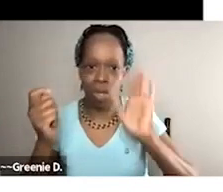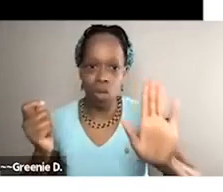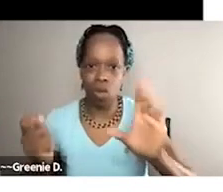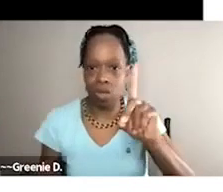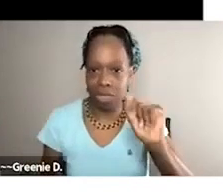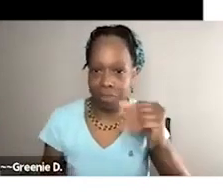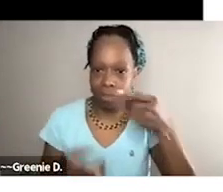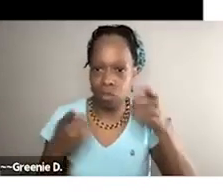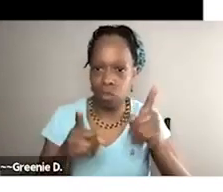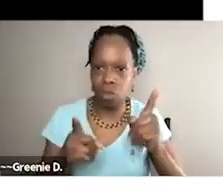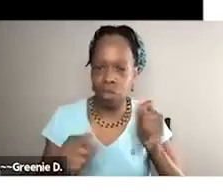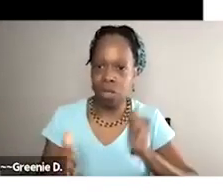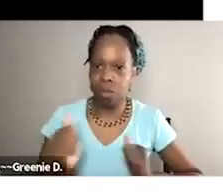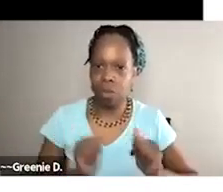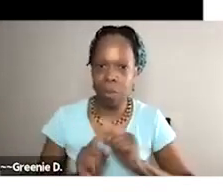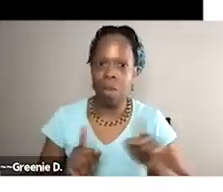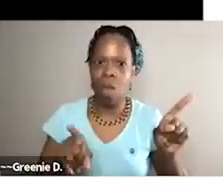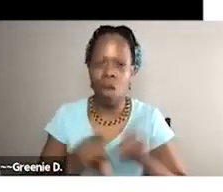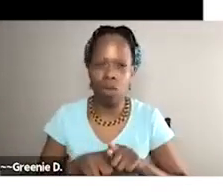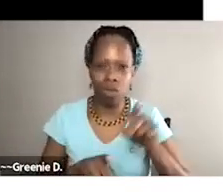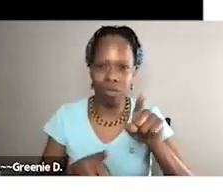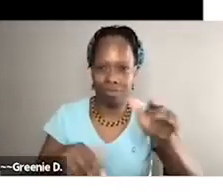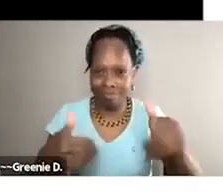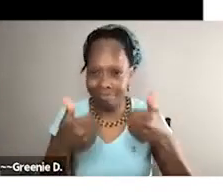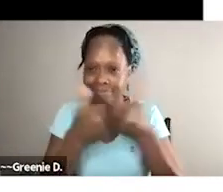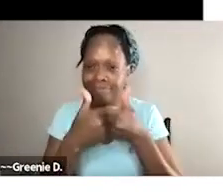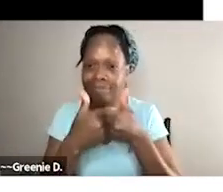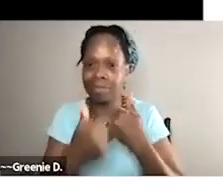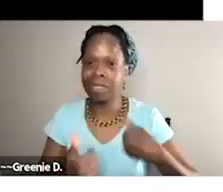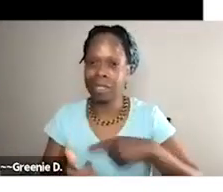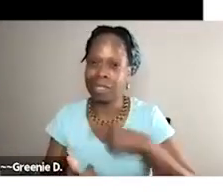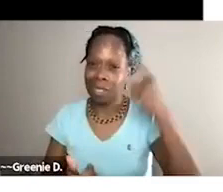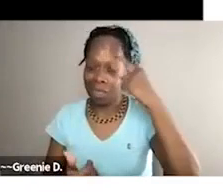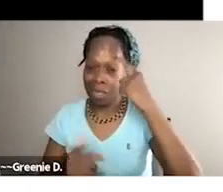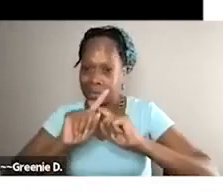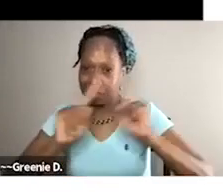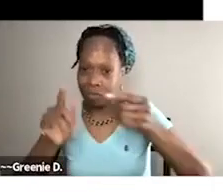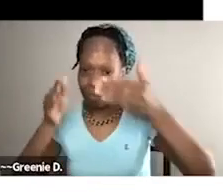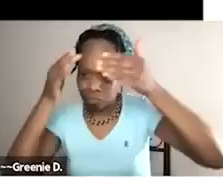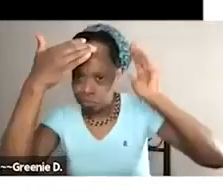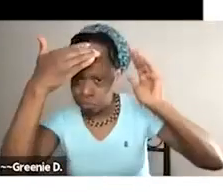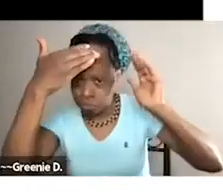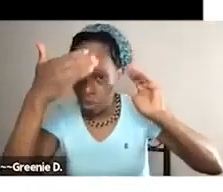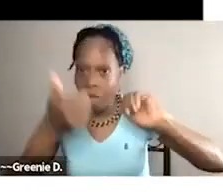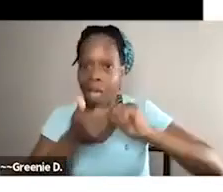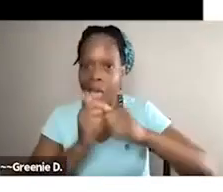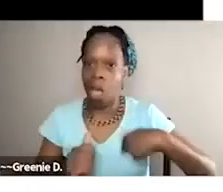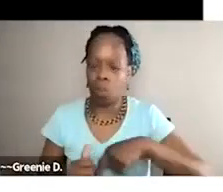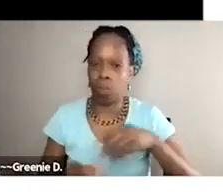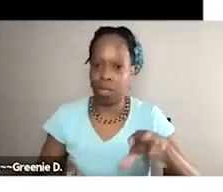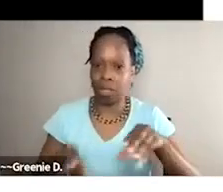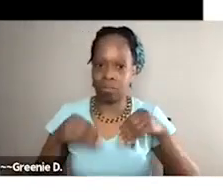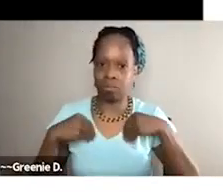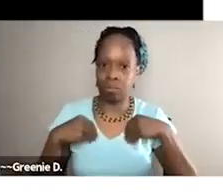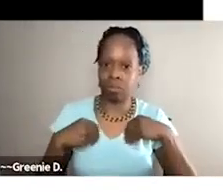also actually challenges all of us to think differently on how we're perceiving performance, how we're perceiving art, and,